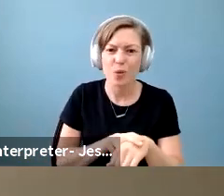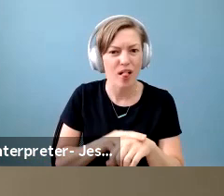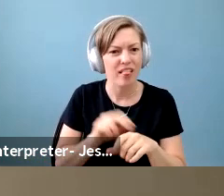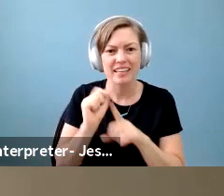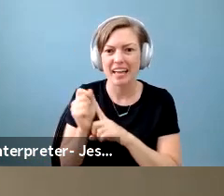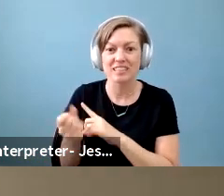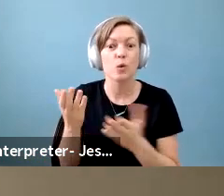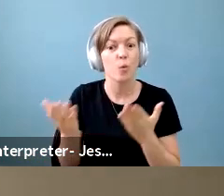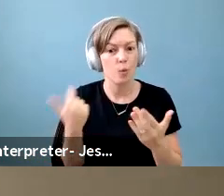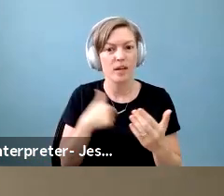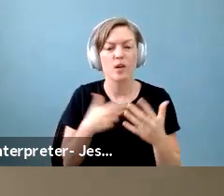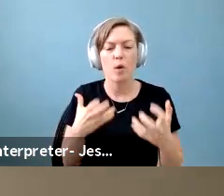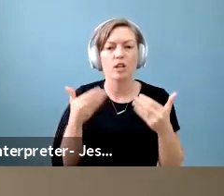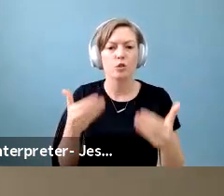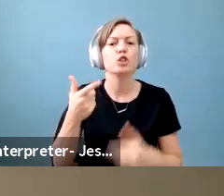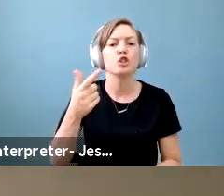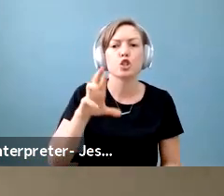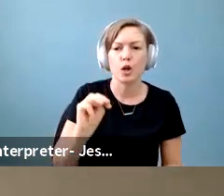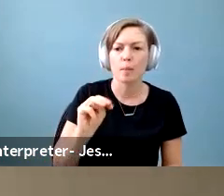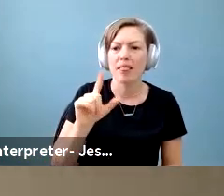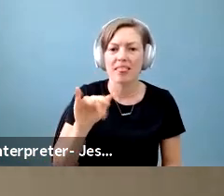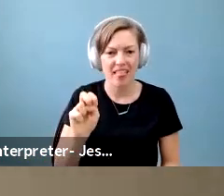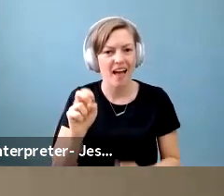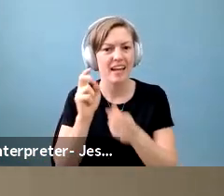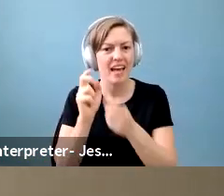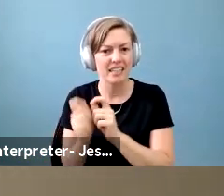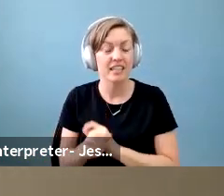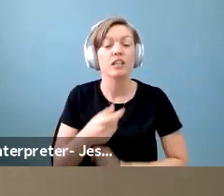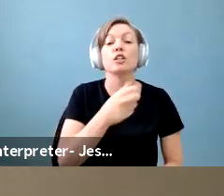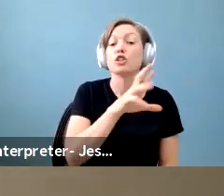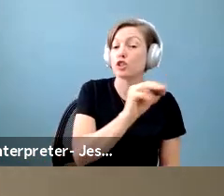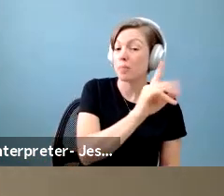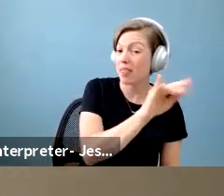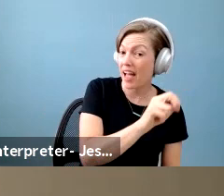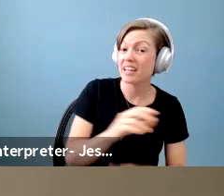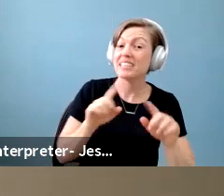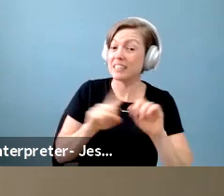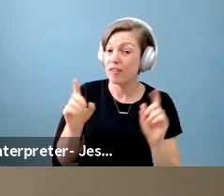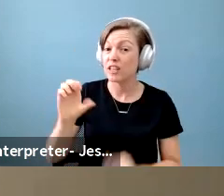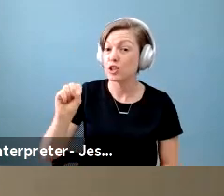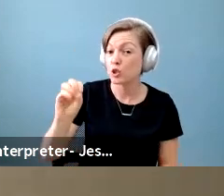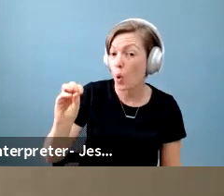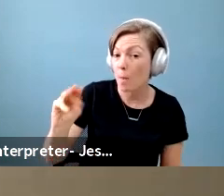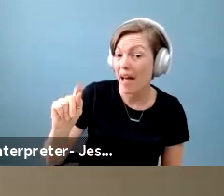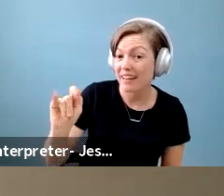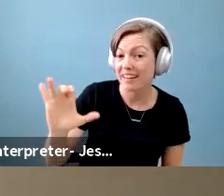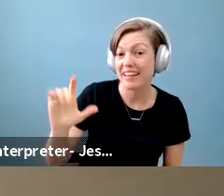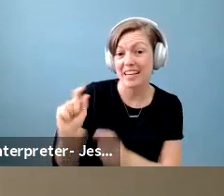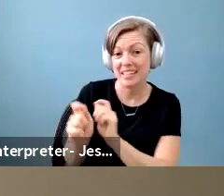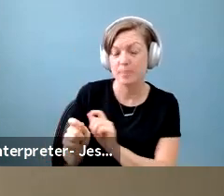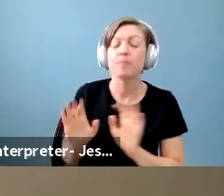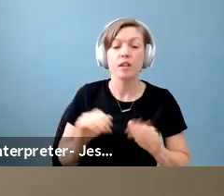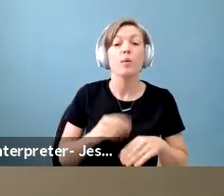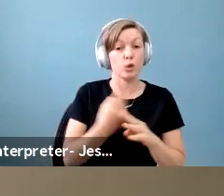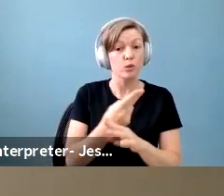to do germline editing. And let's be clear about germline editing versus somatic editing. So we're using CRISPR,